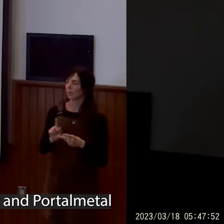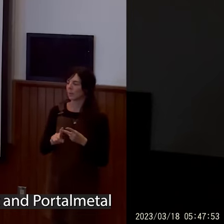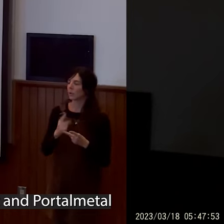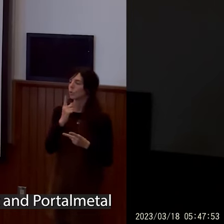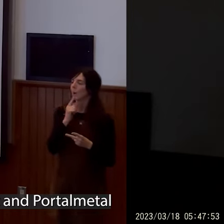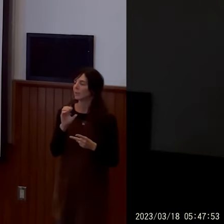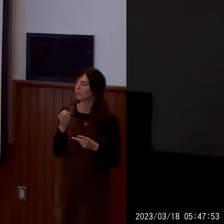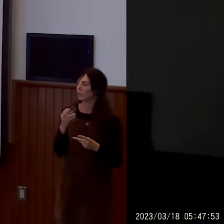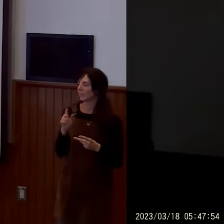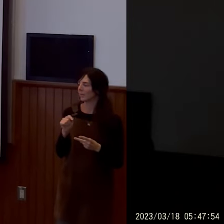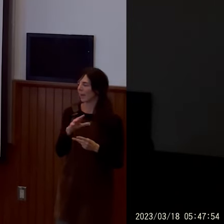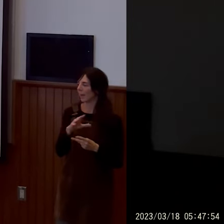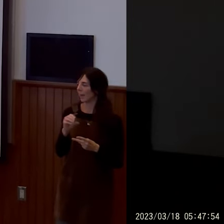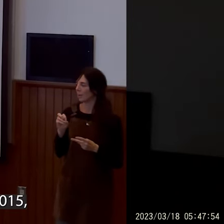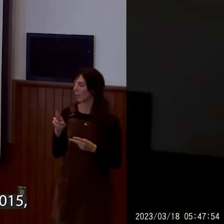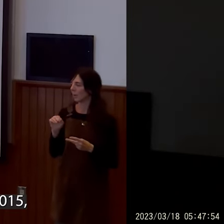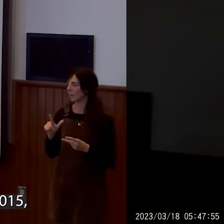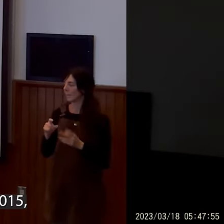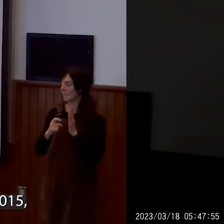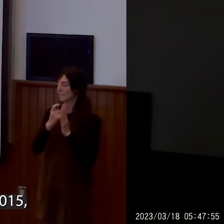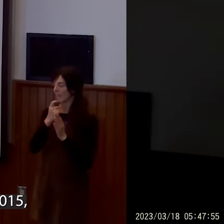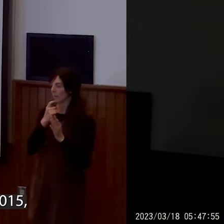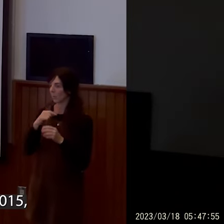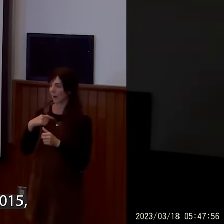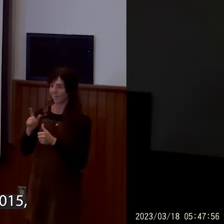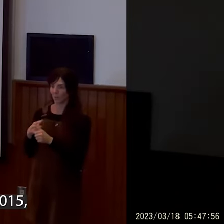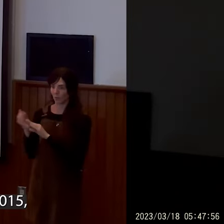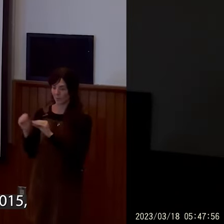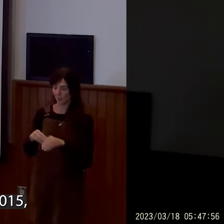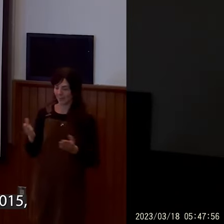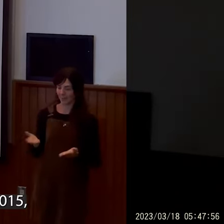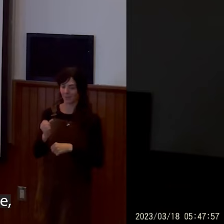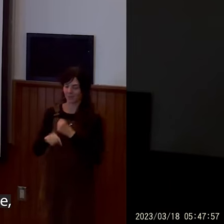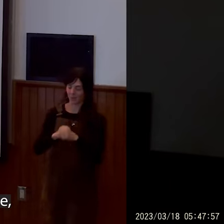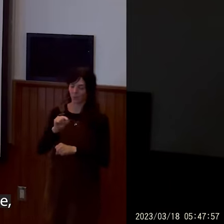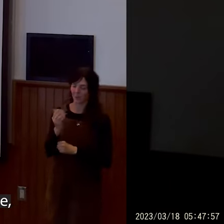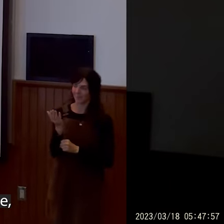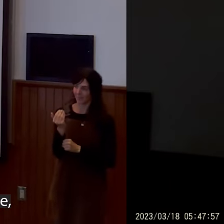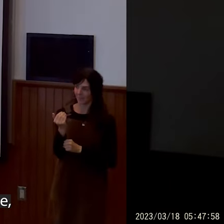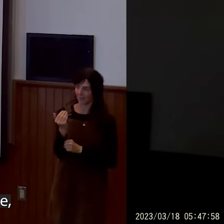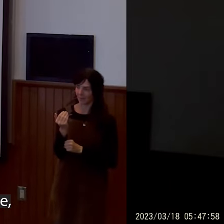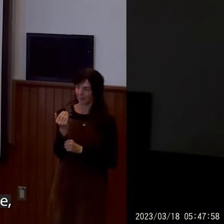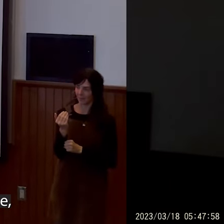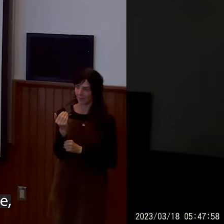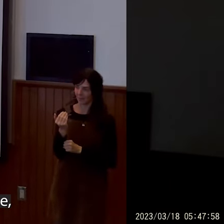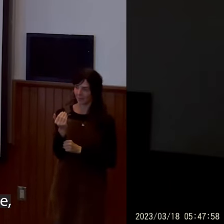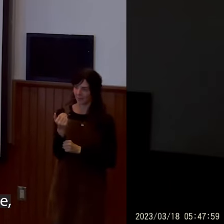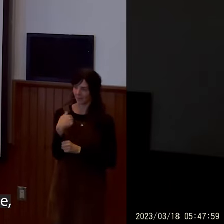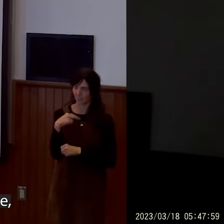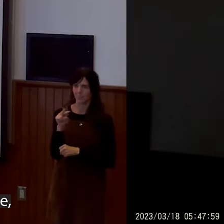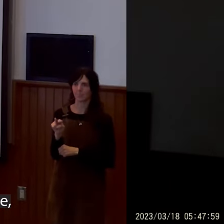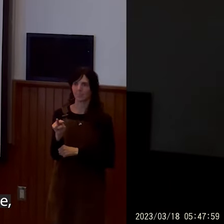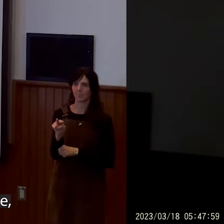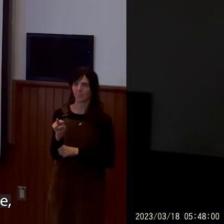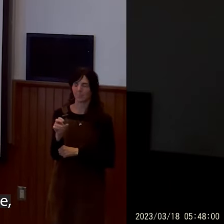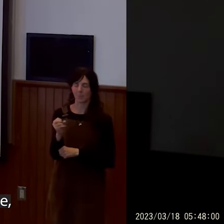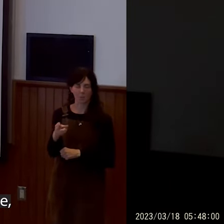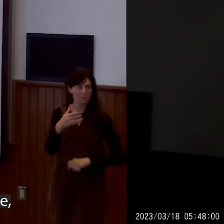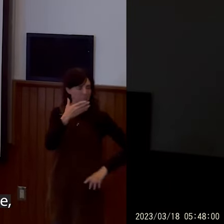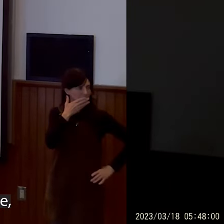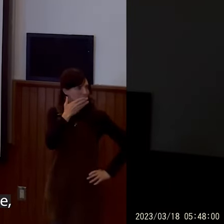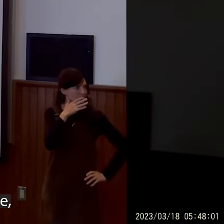and Portal Metal. The game when I moved here in 2015 and said, oh no, what have I